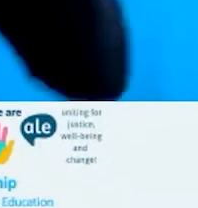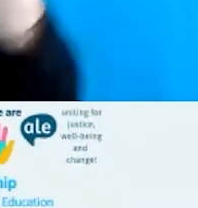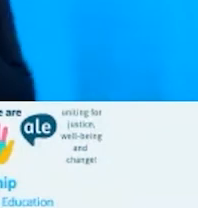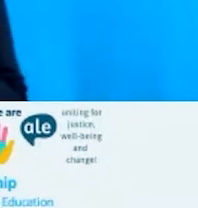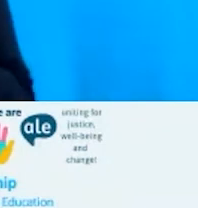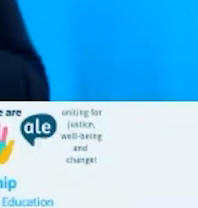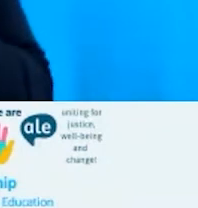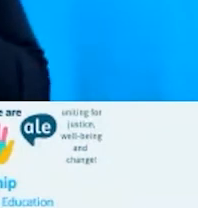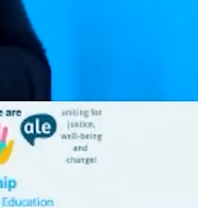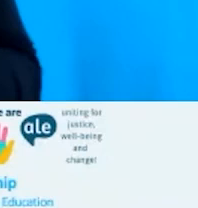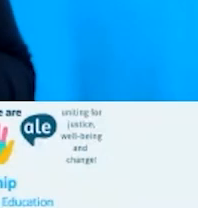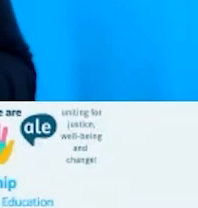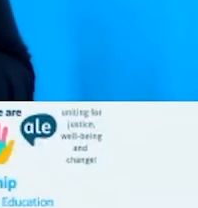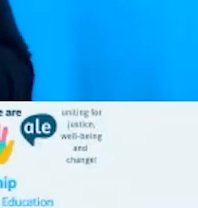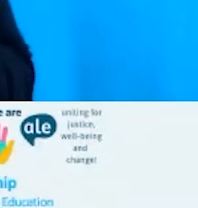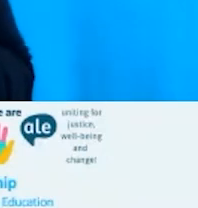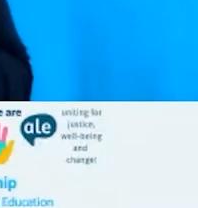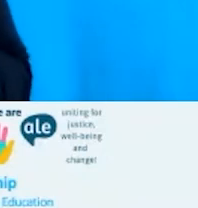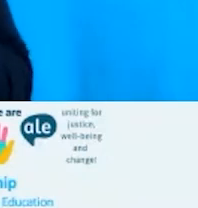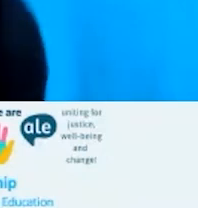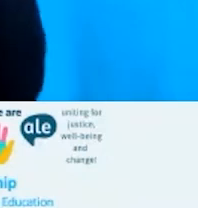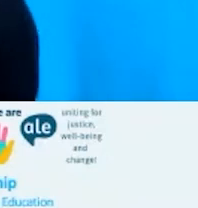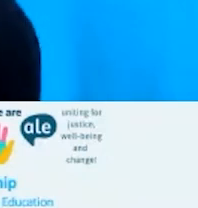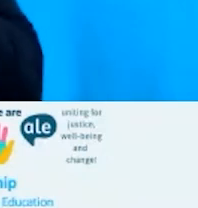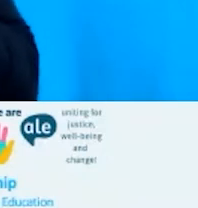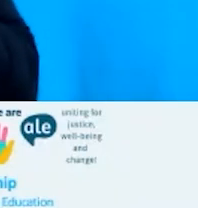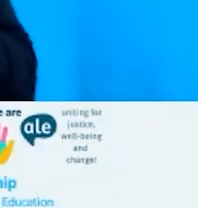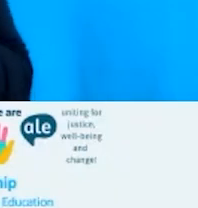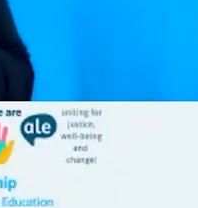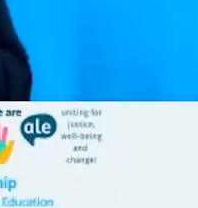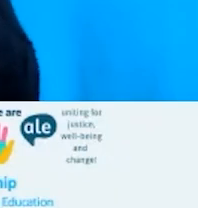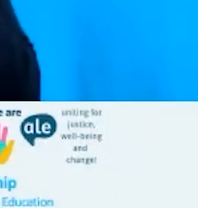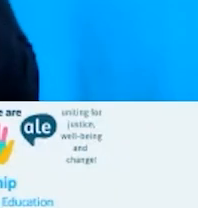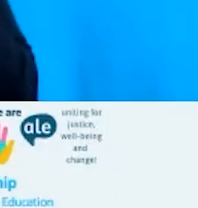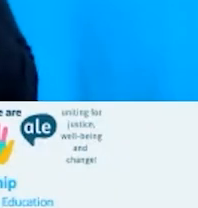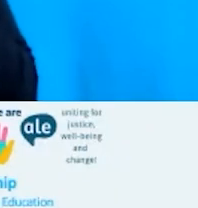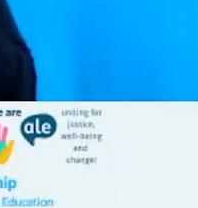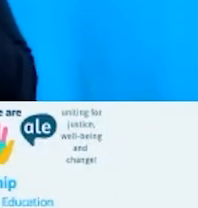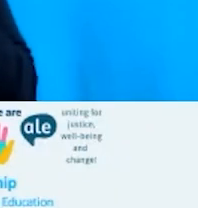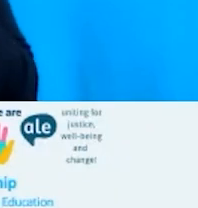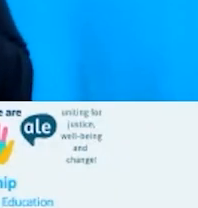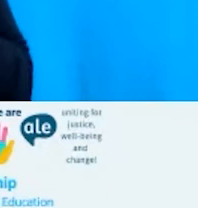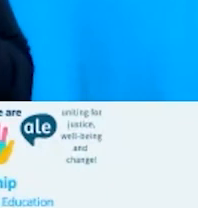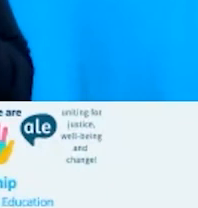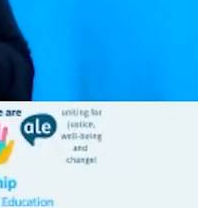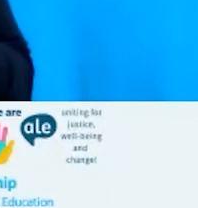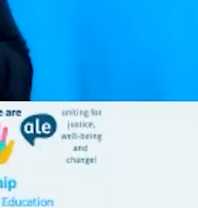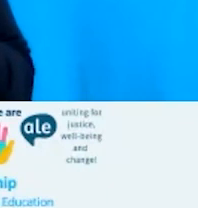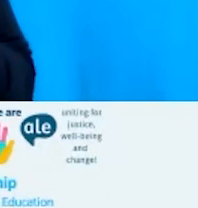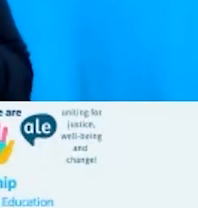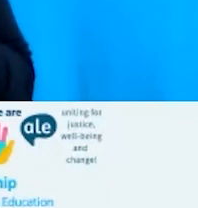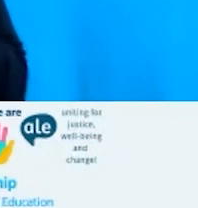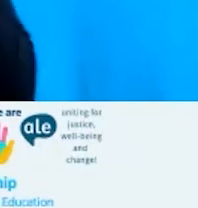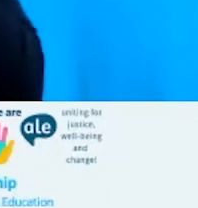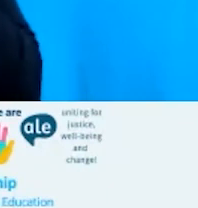currently, as far as I know, it's snowing in Europe. And adapting and working the circumstances like this, but also as adult